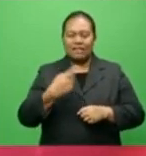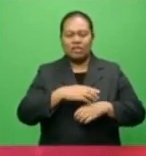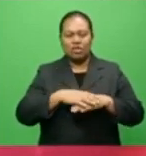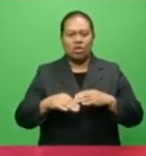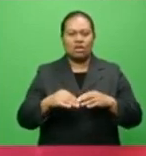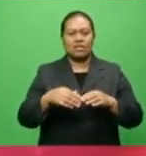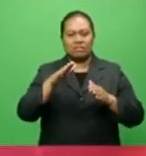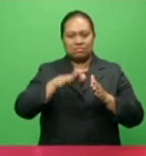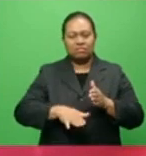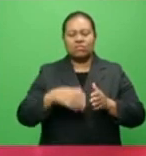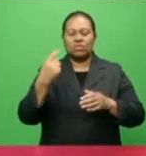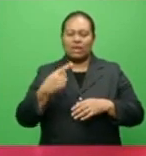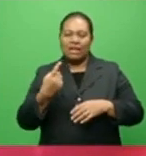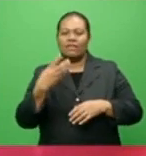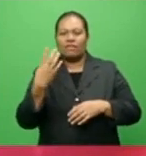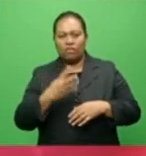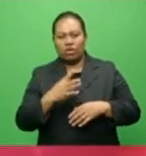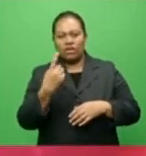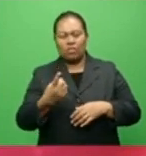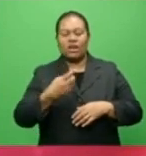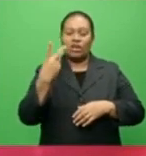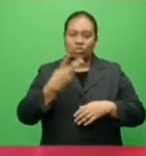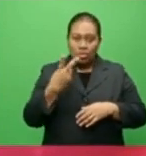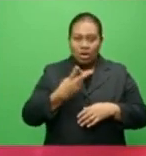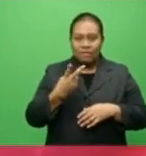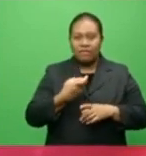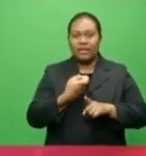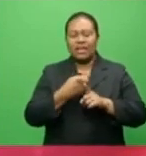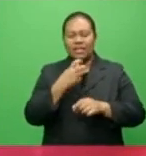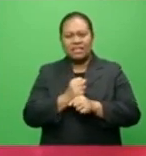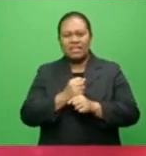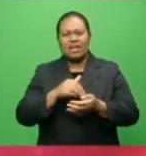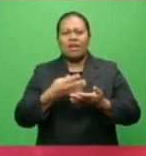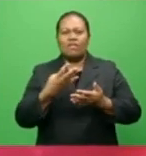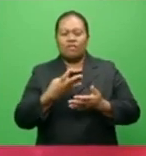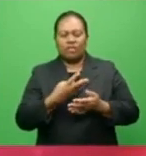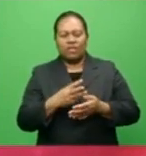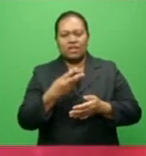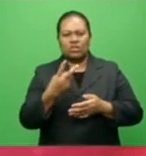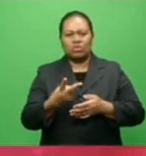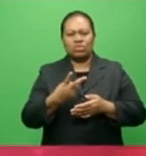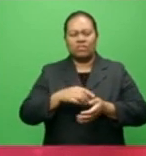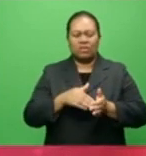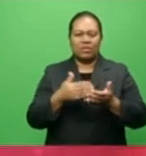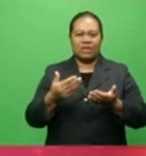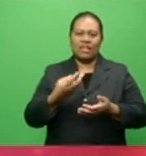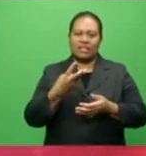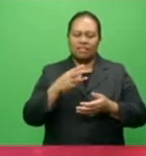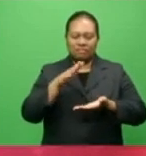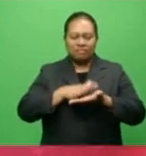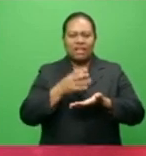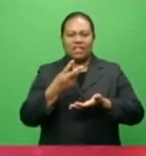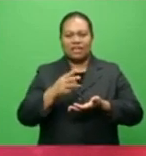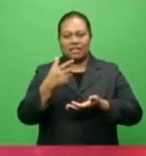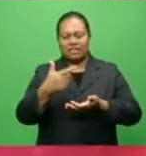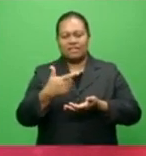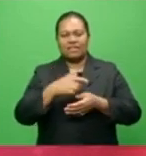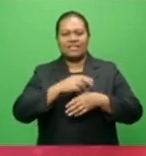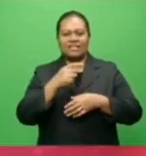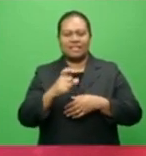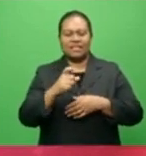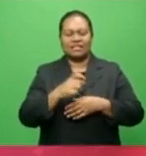especially during rainy days, and this increase will just be tough for us. However, the drop in LPG prices from tomorrow is a welcome news for